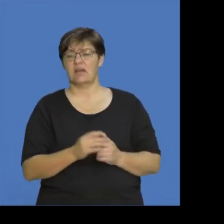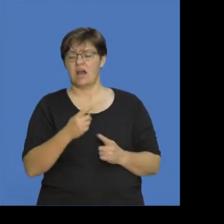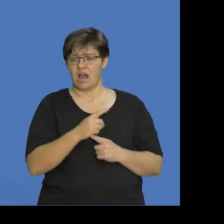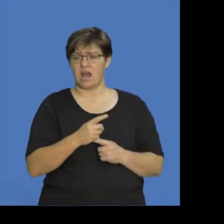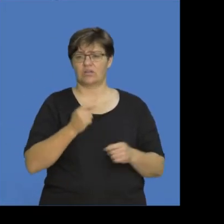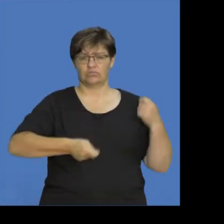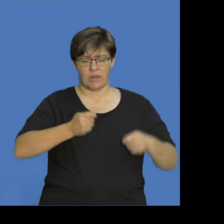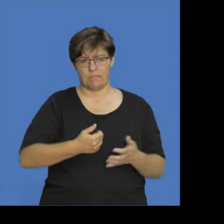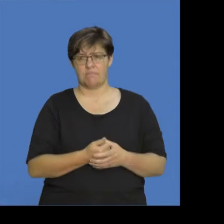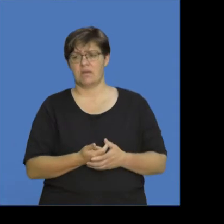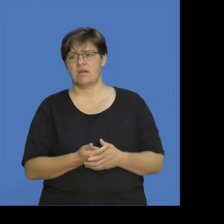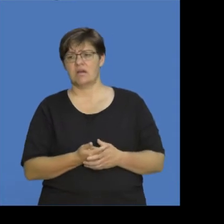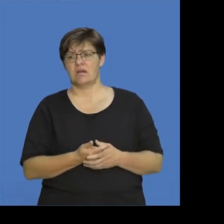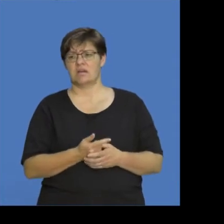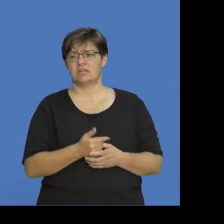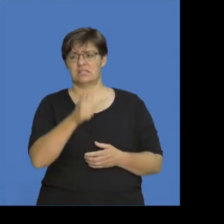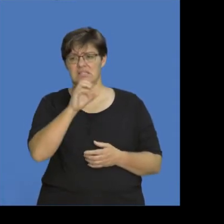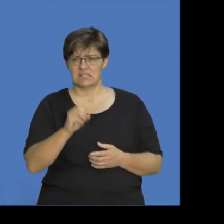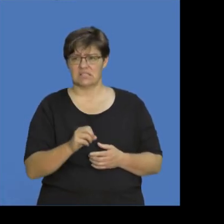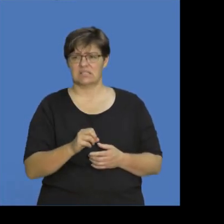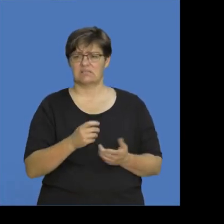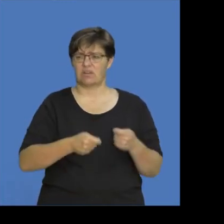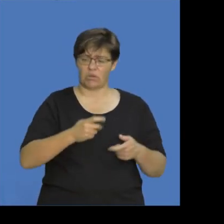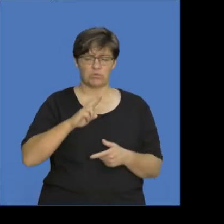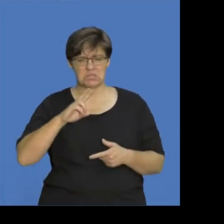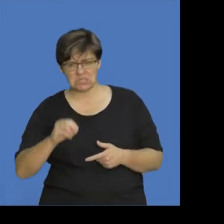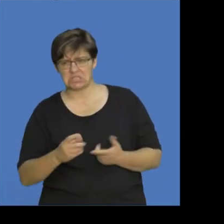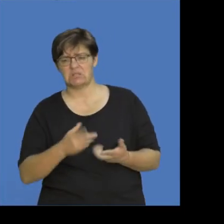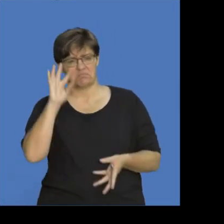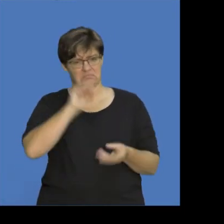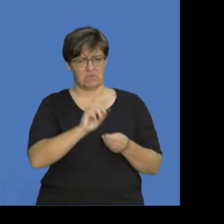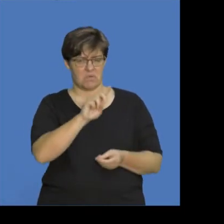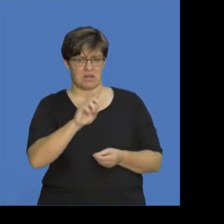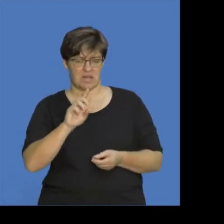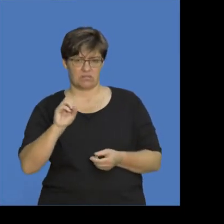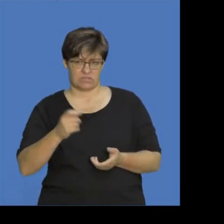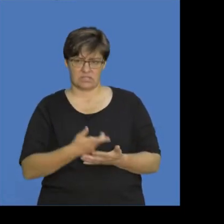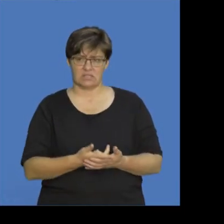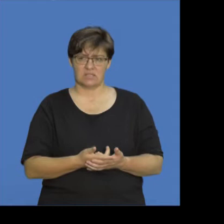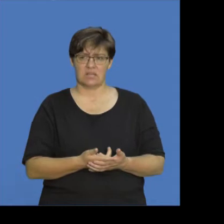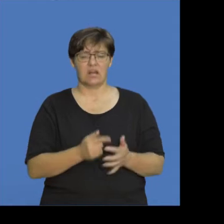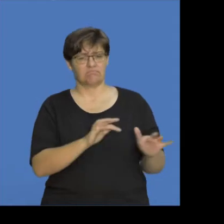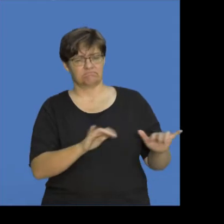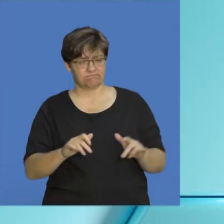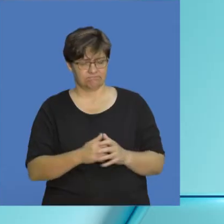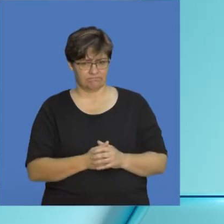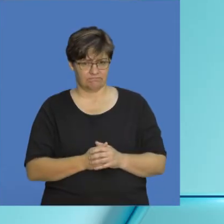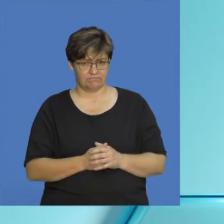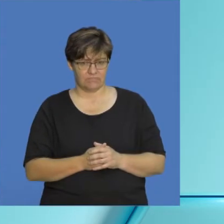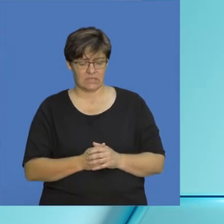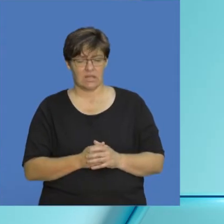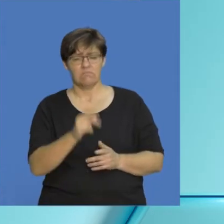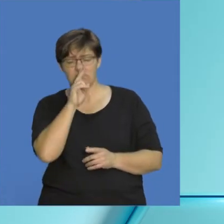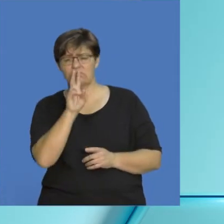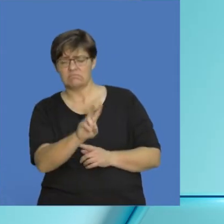drum 20 degrees, 100. I mean, you'll need a protector, okay? If you don't have one, you can